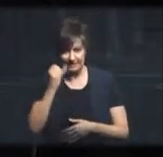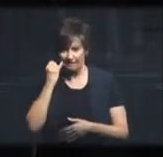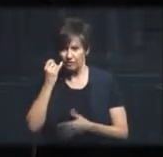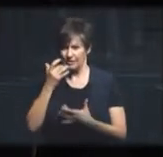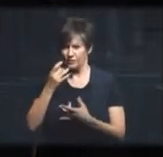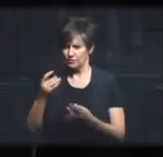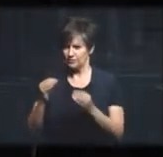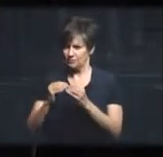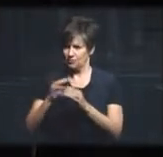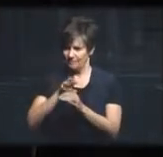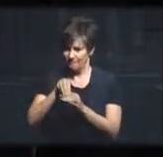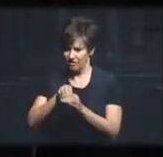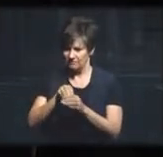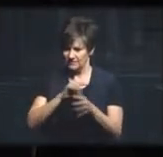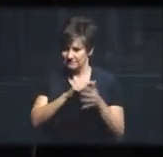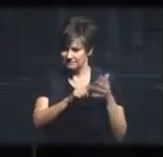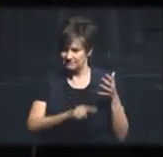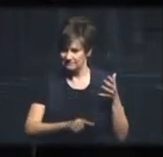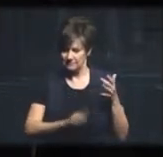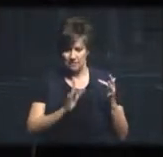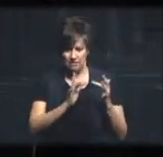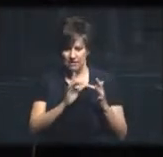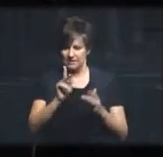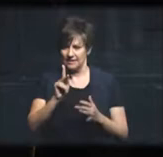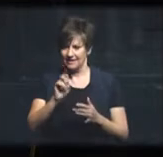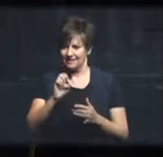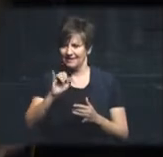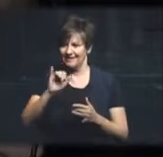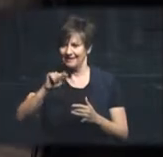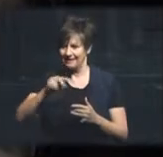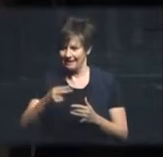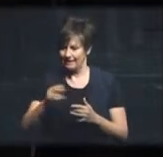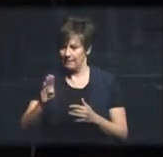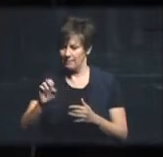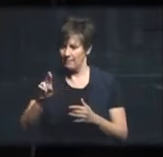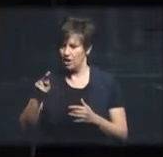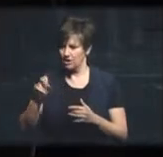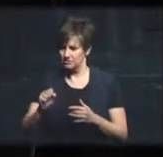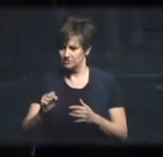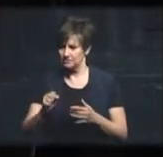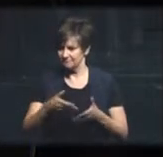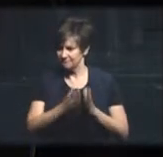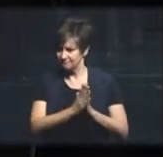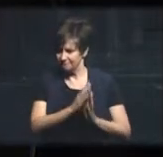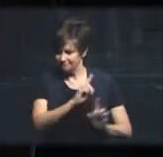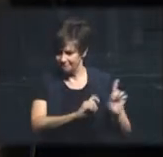more involved in these areas, contact Keith Barnes and seek out that opportunity, please.